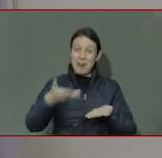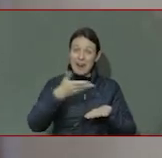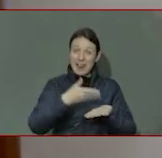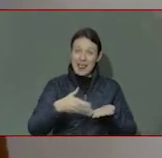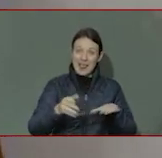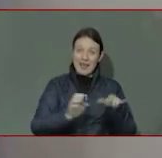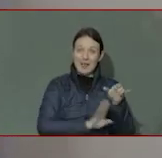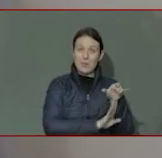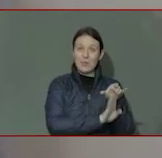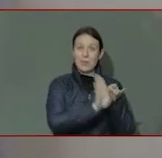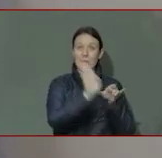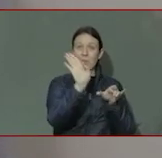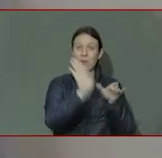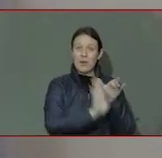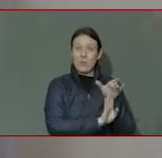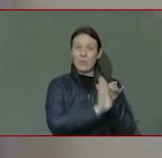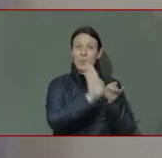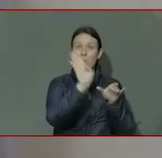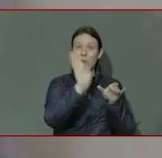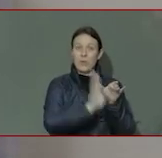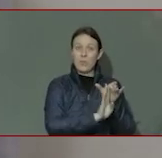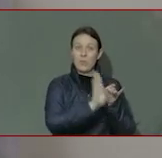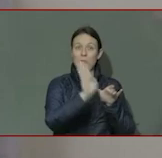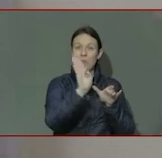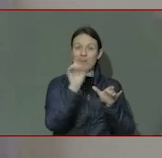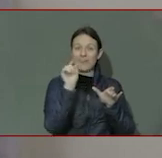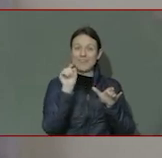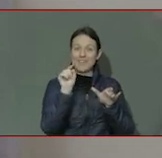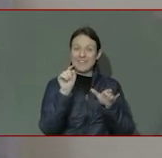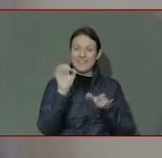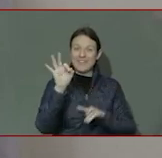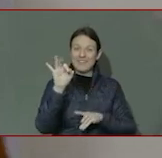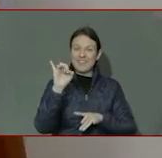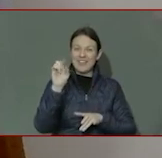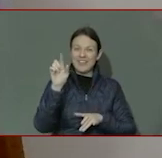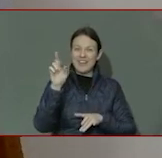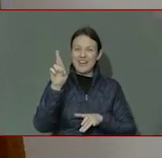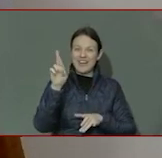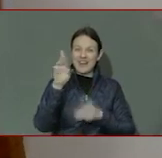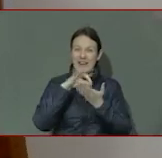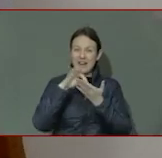here, and it's going to be filtered. Please look on the board there. What do you call this structure here?